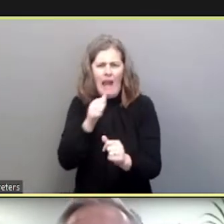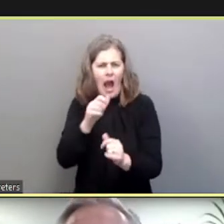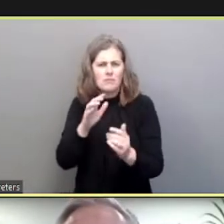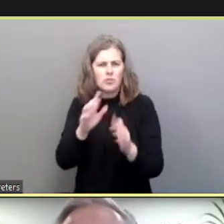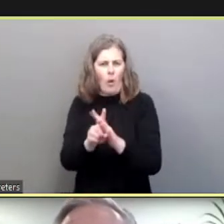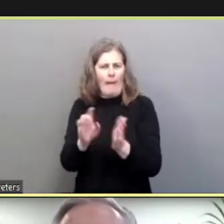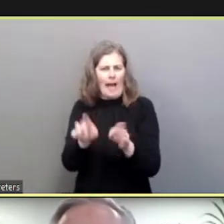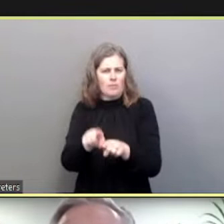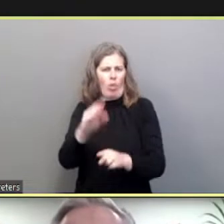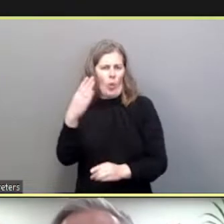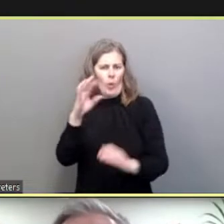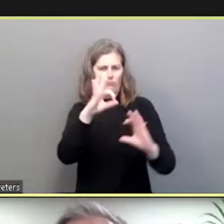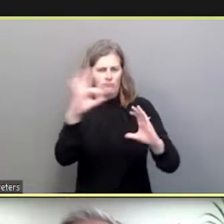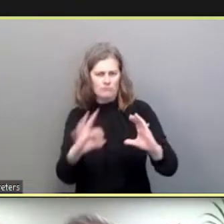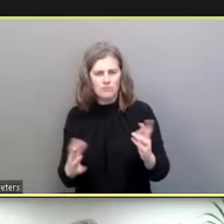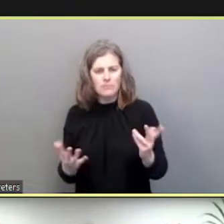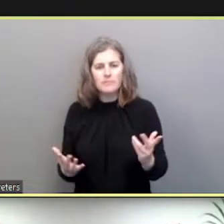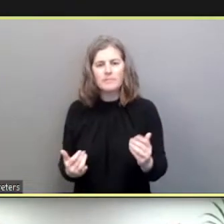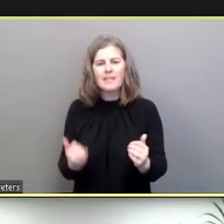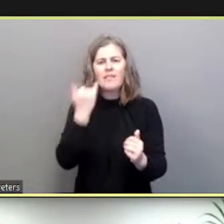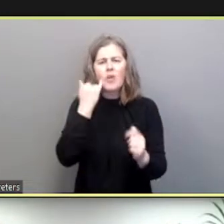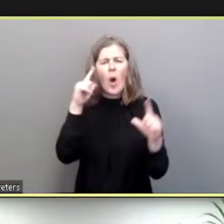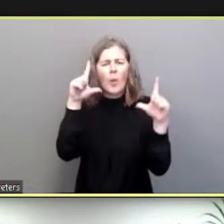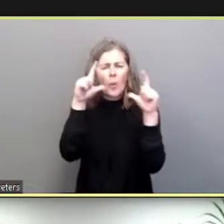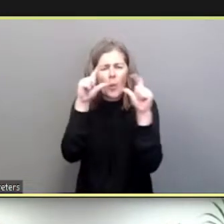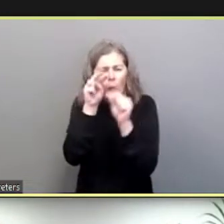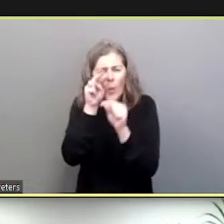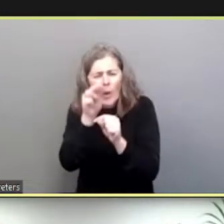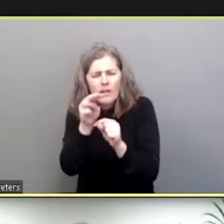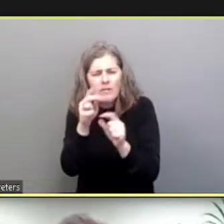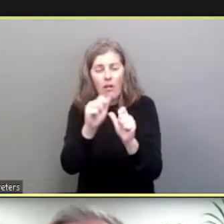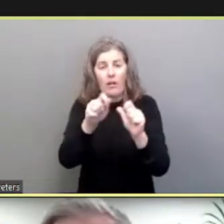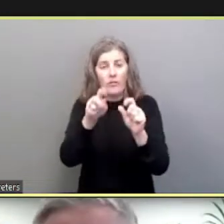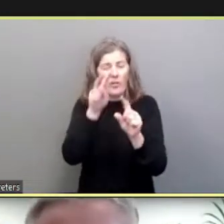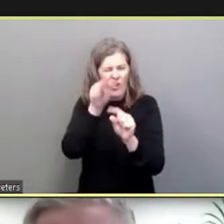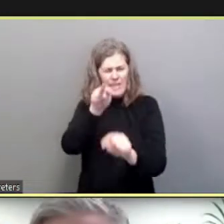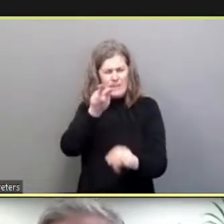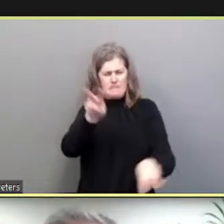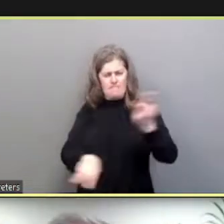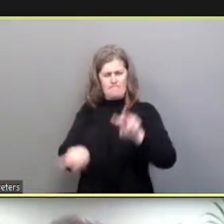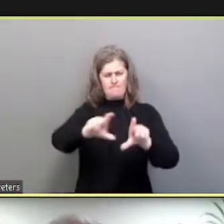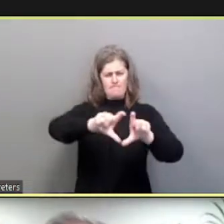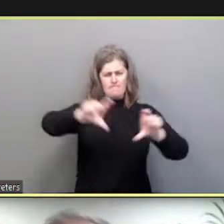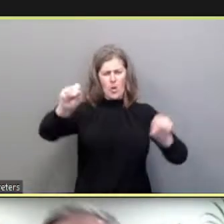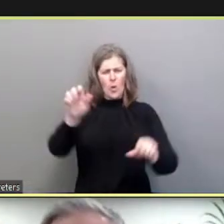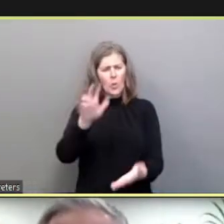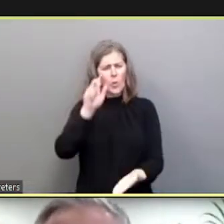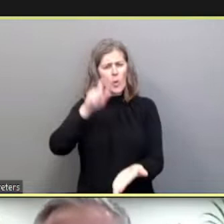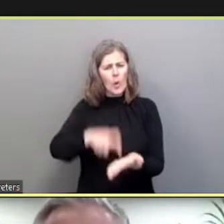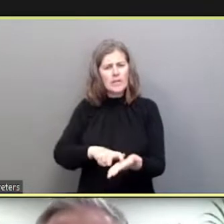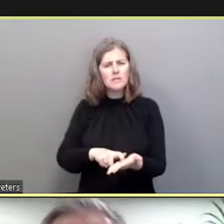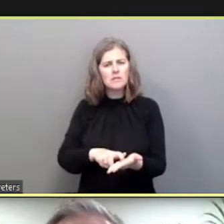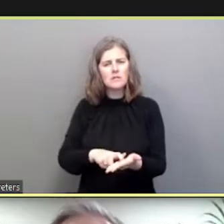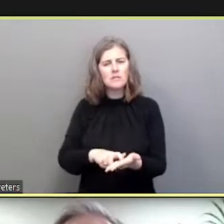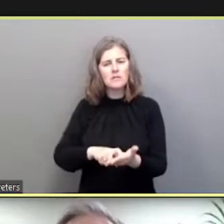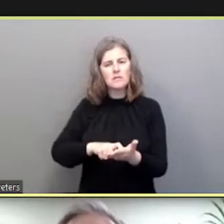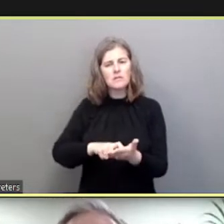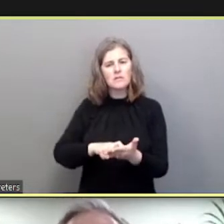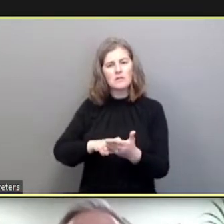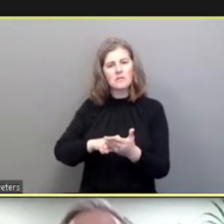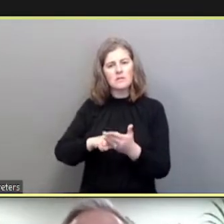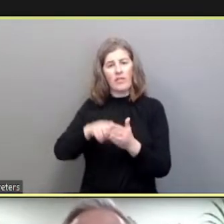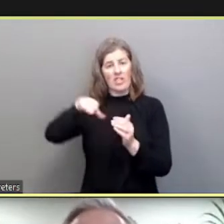graph. Now, if you squint a little bit and sit back, you'll notice that there's this dark blue